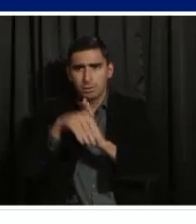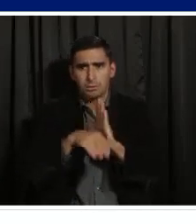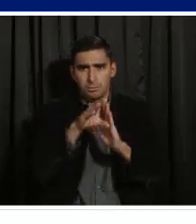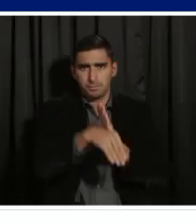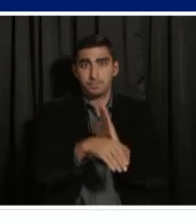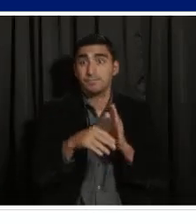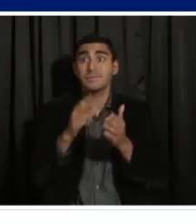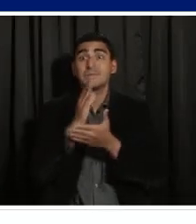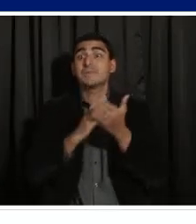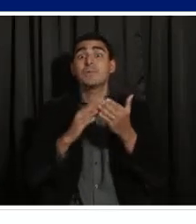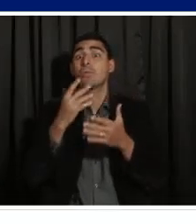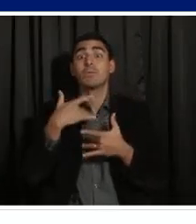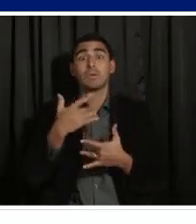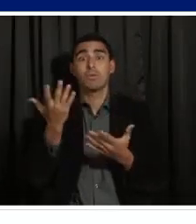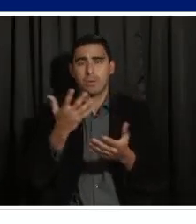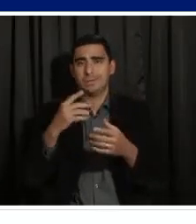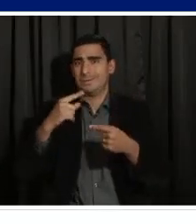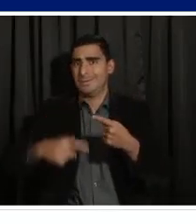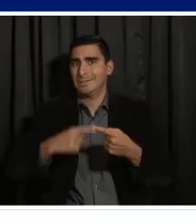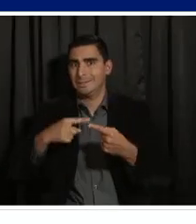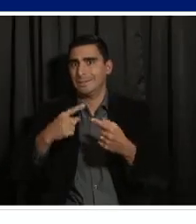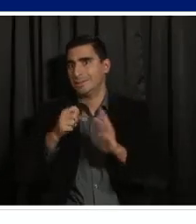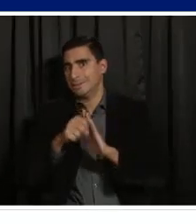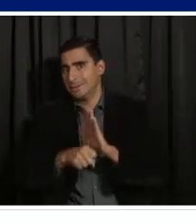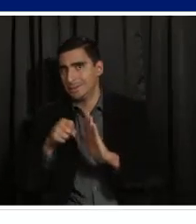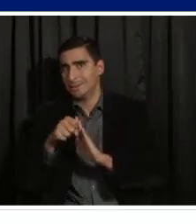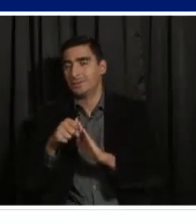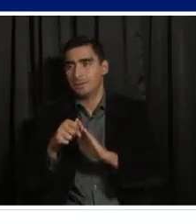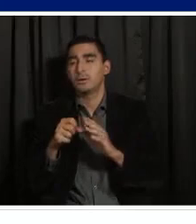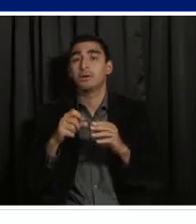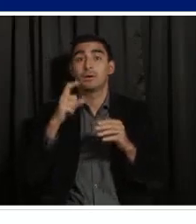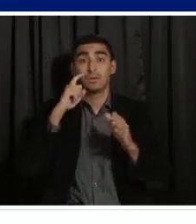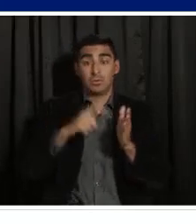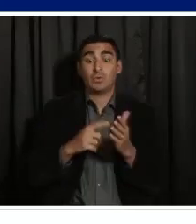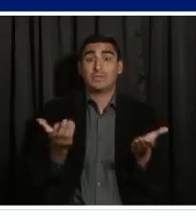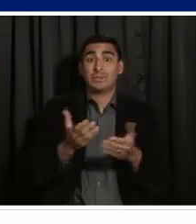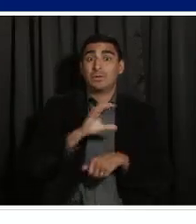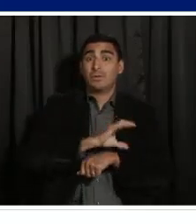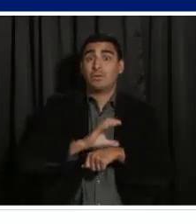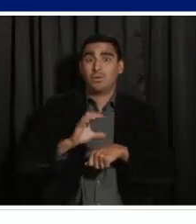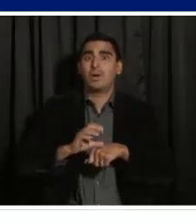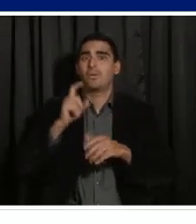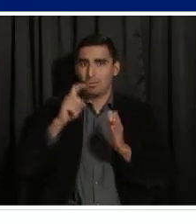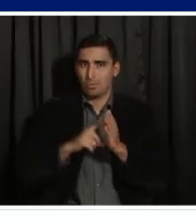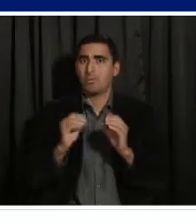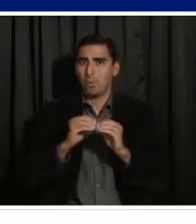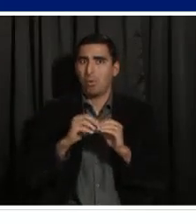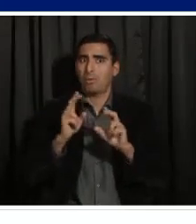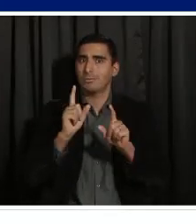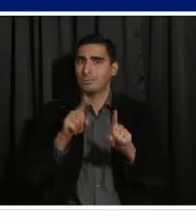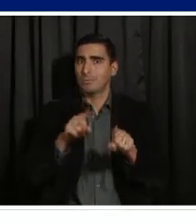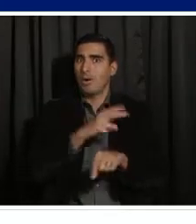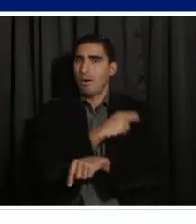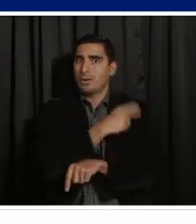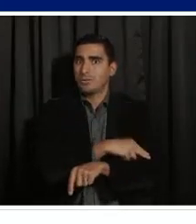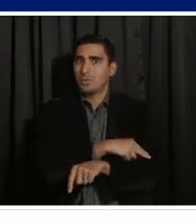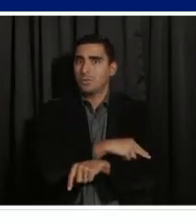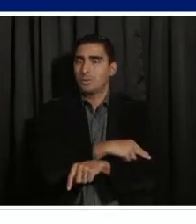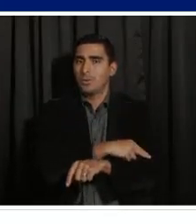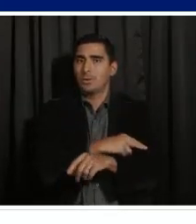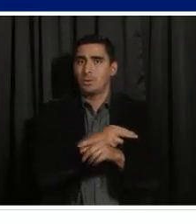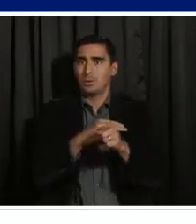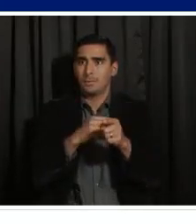be seasonality, but unfortunately what we're seeing here in Colorado is an increase in hospitalizations right now that is really tracking closely with